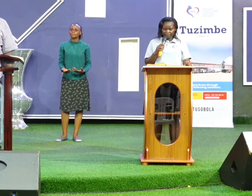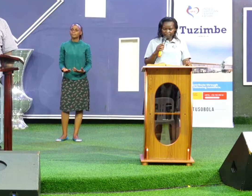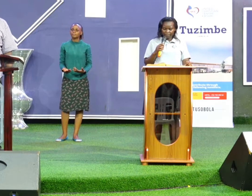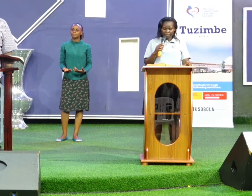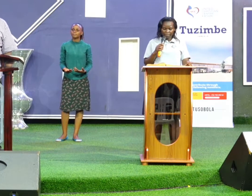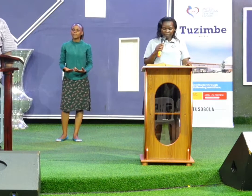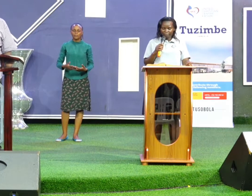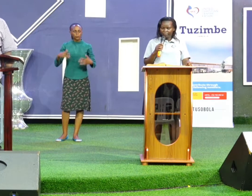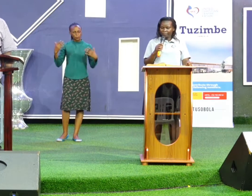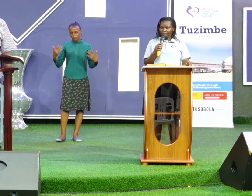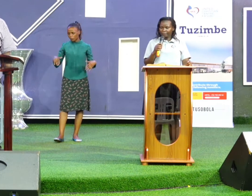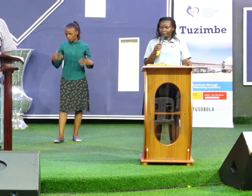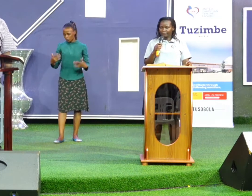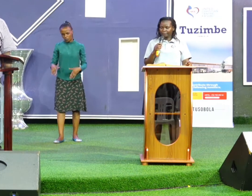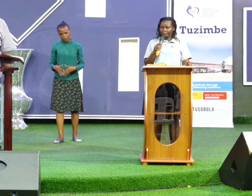Wow.